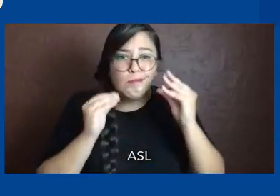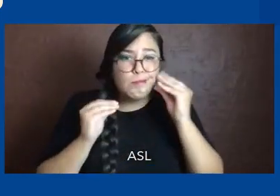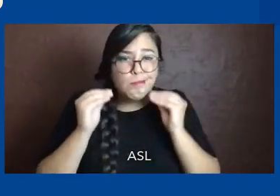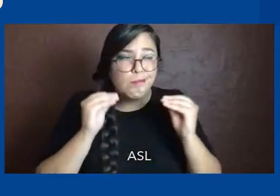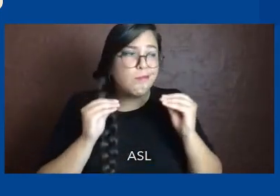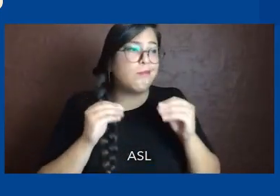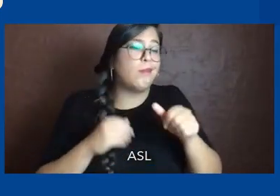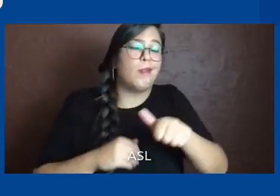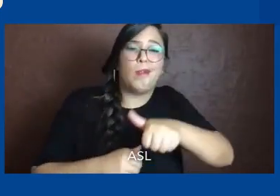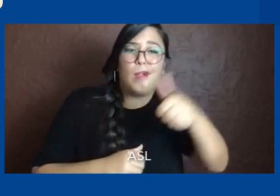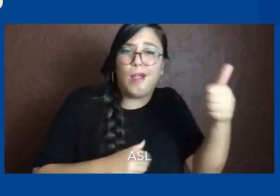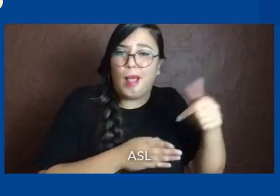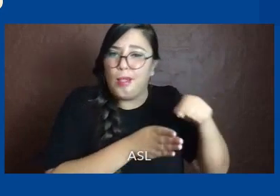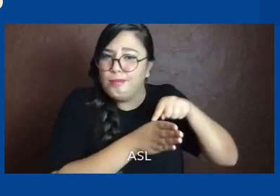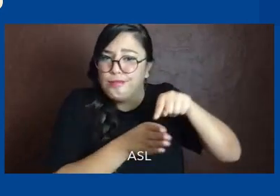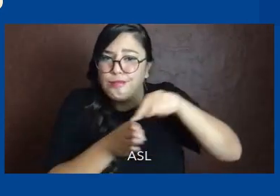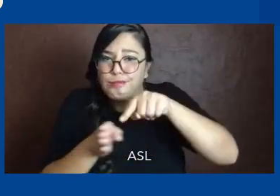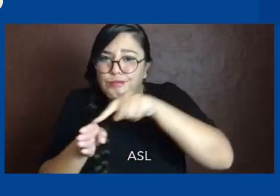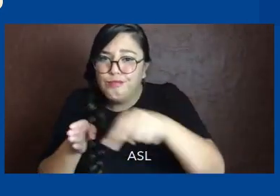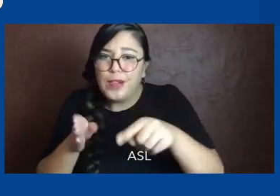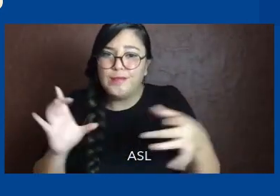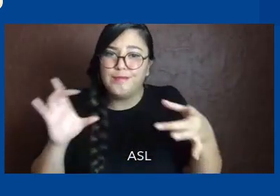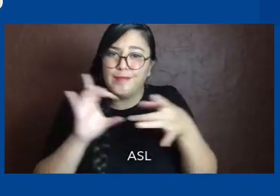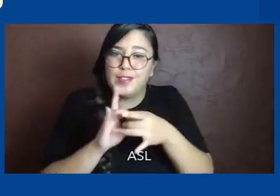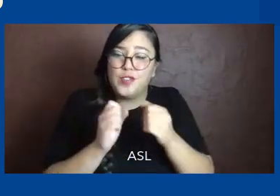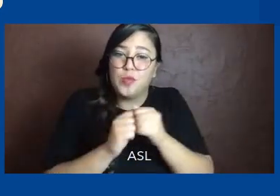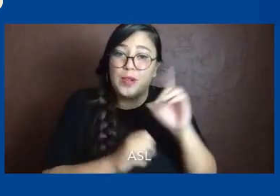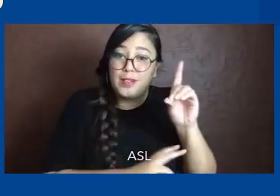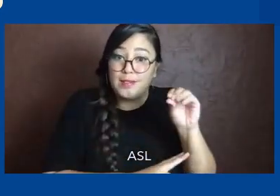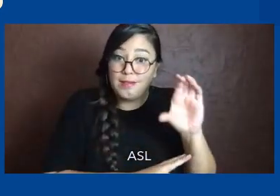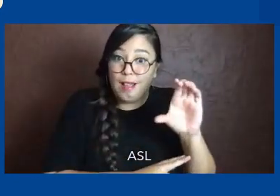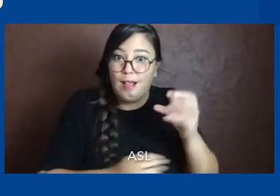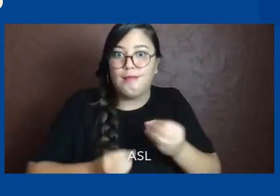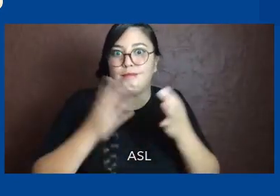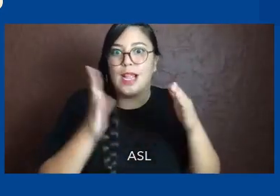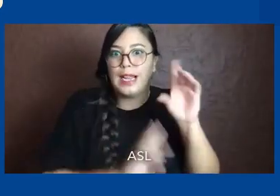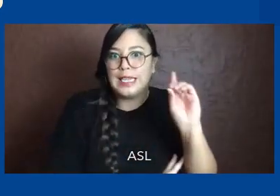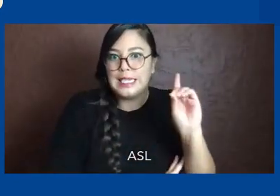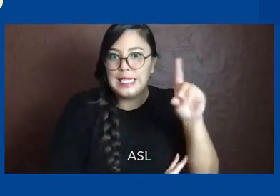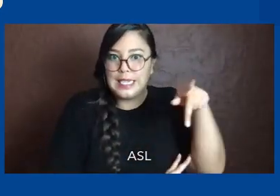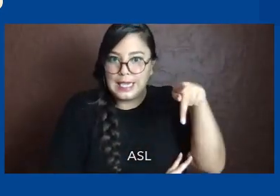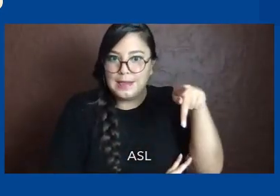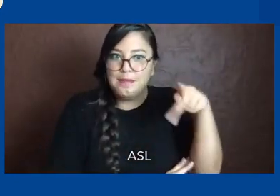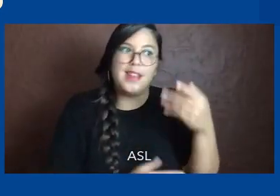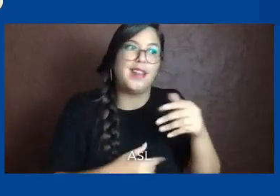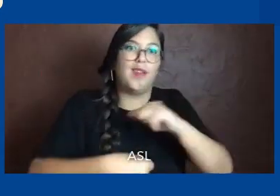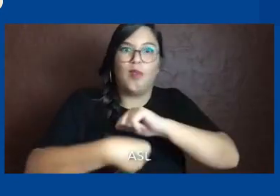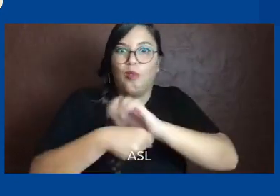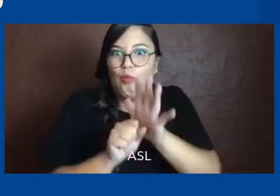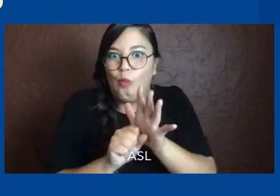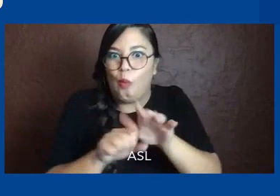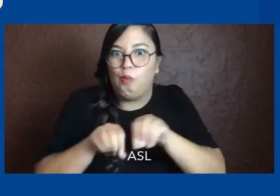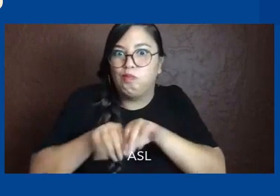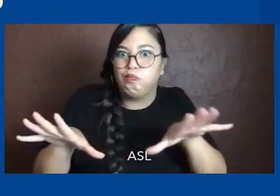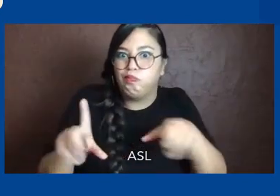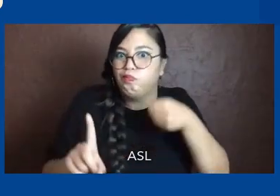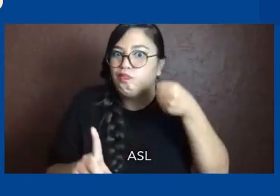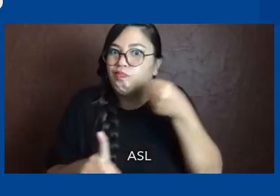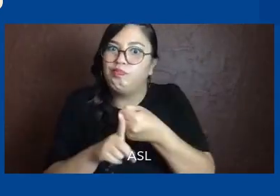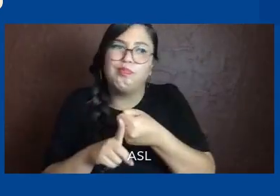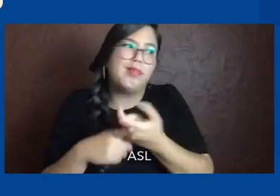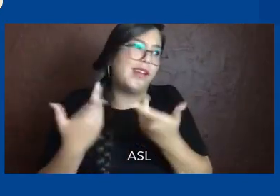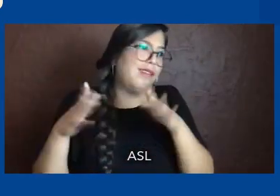professions in the documentary space, a lot of DPs had downtime during COVID, downtime that we'd never